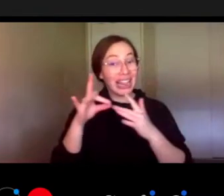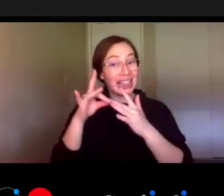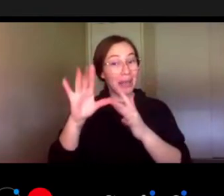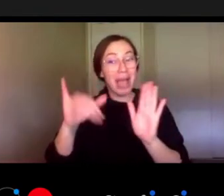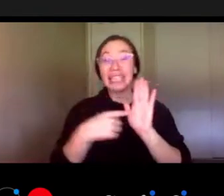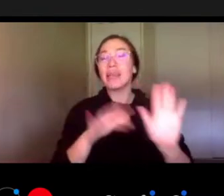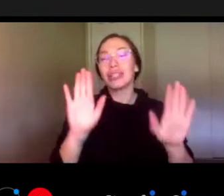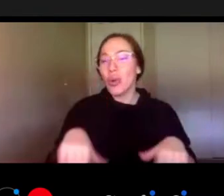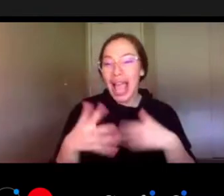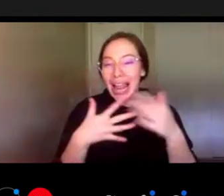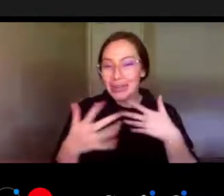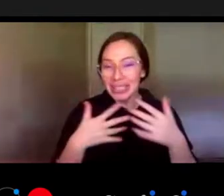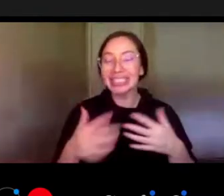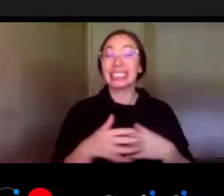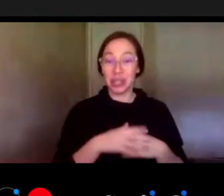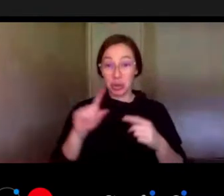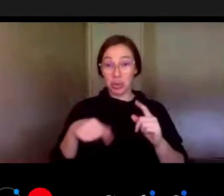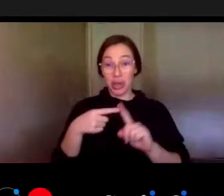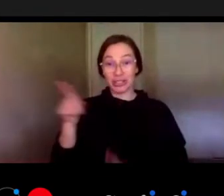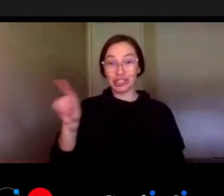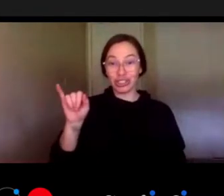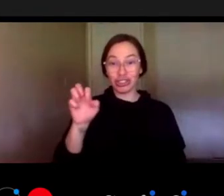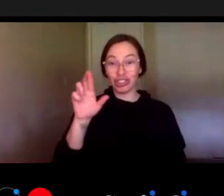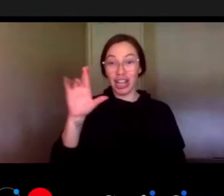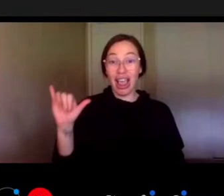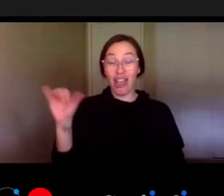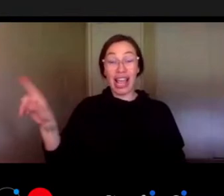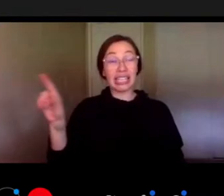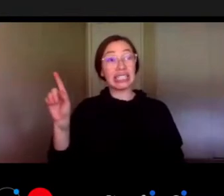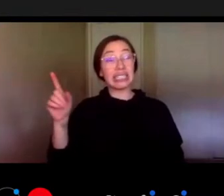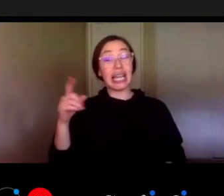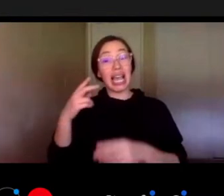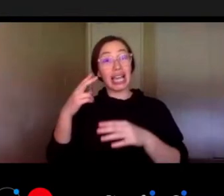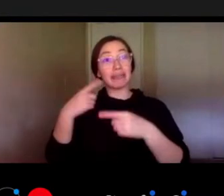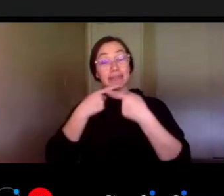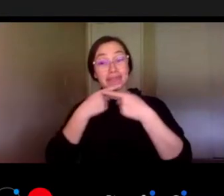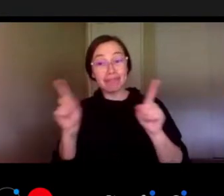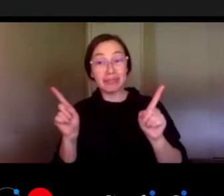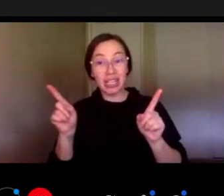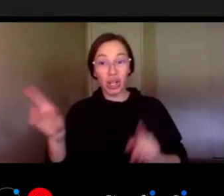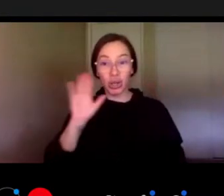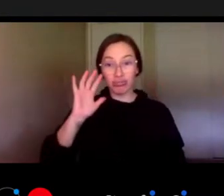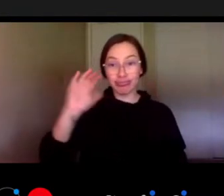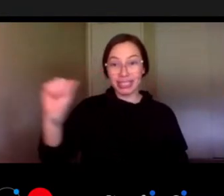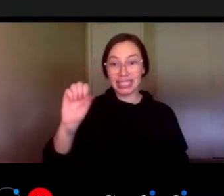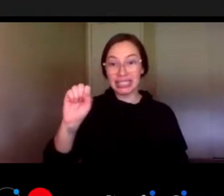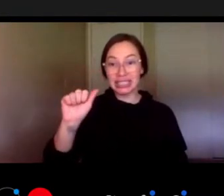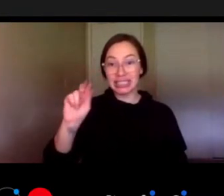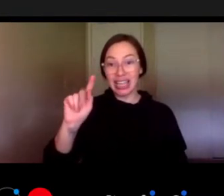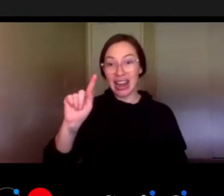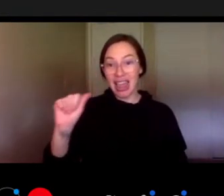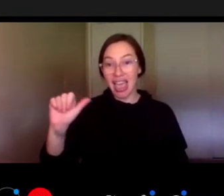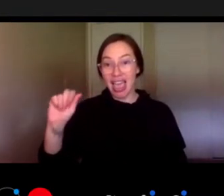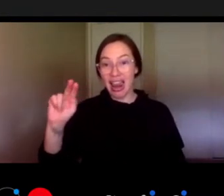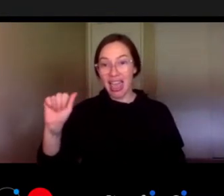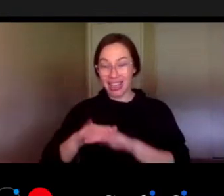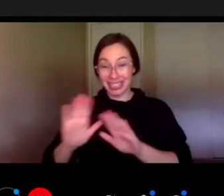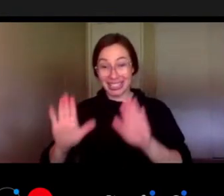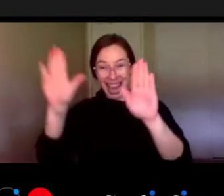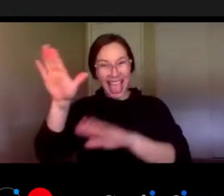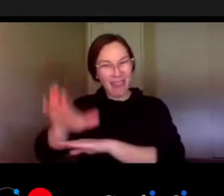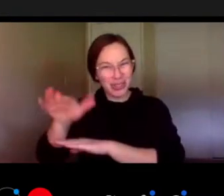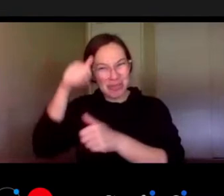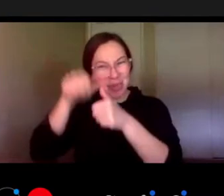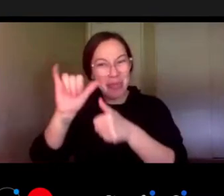example. Anyway, so when Jerry announced that he was going to Santa Ana on a Sunday afternoon, you guys remember